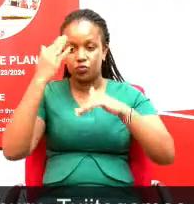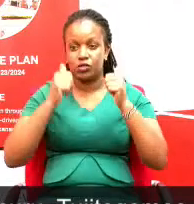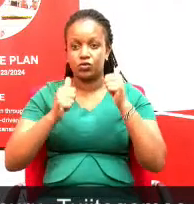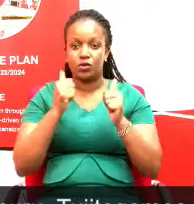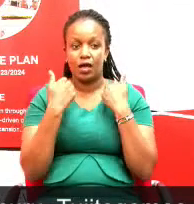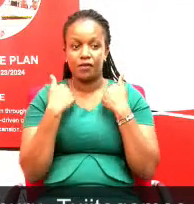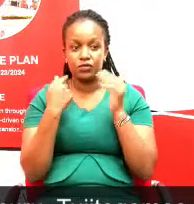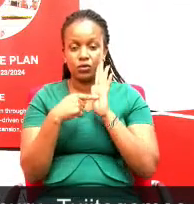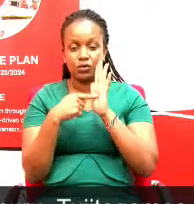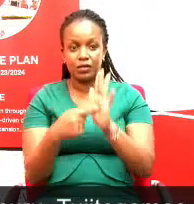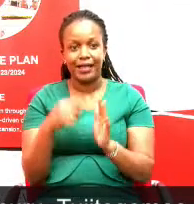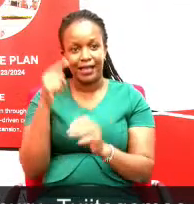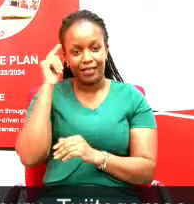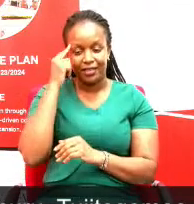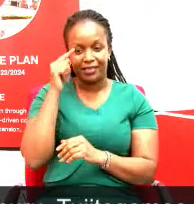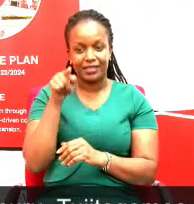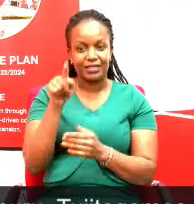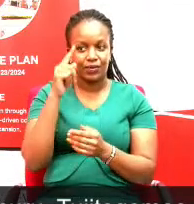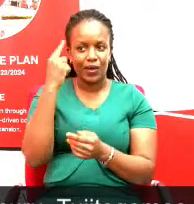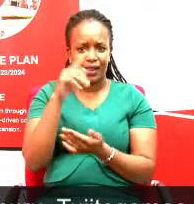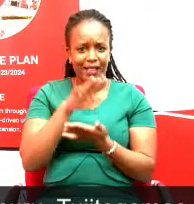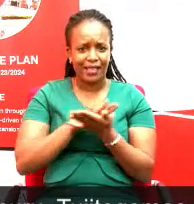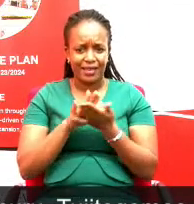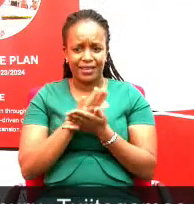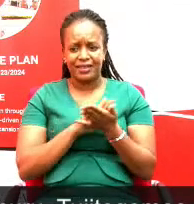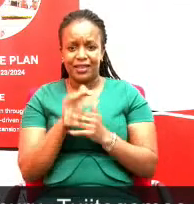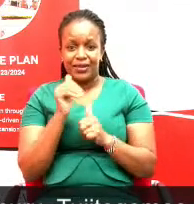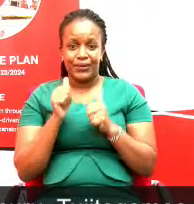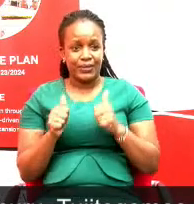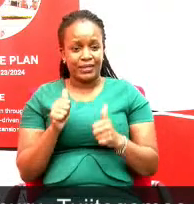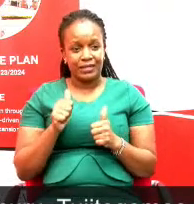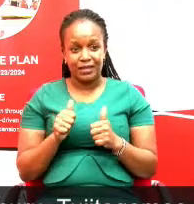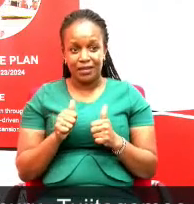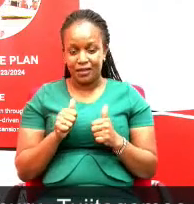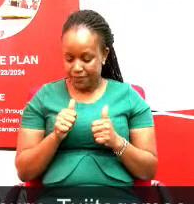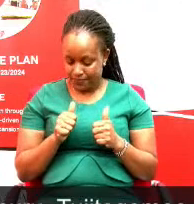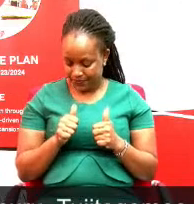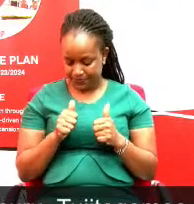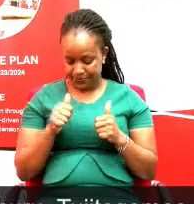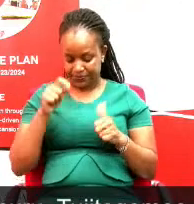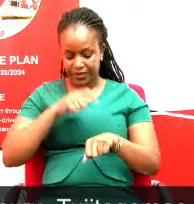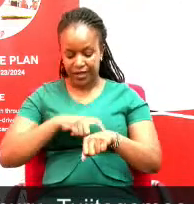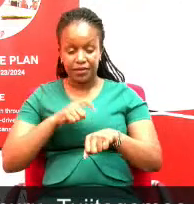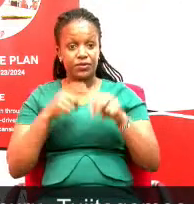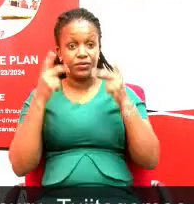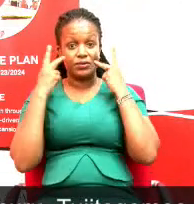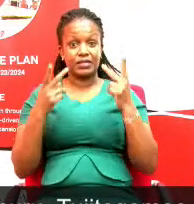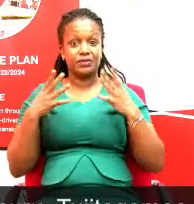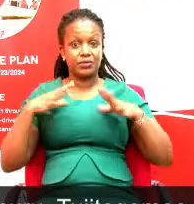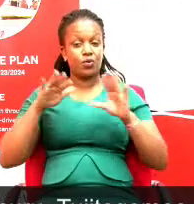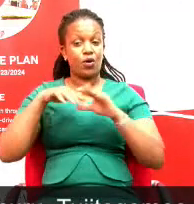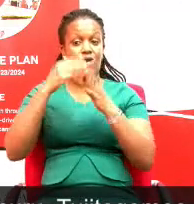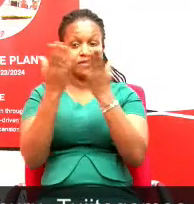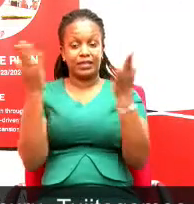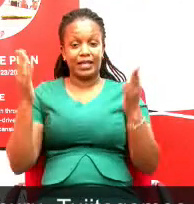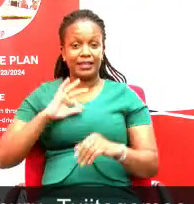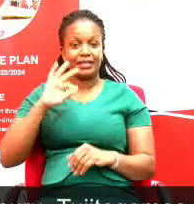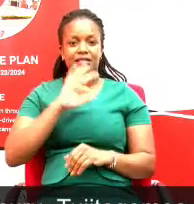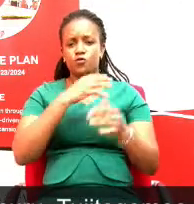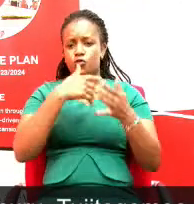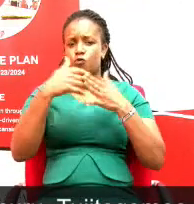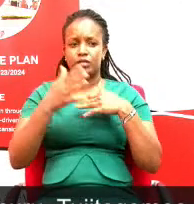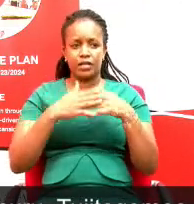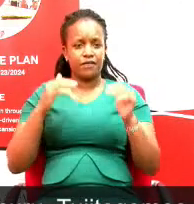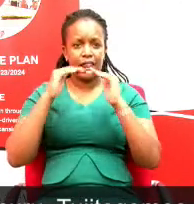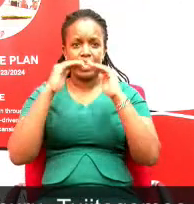know, I think is one area that even when you see them out there, the staff, in whatever levels,